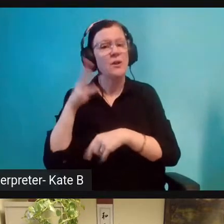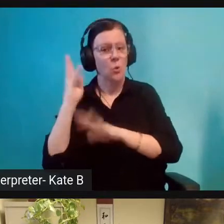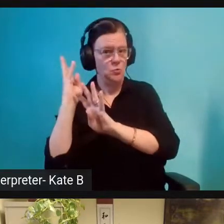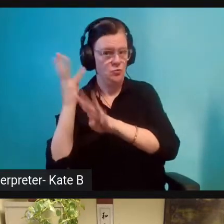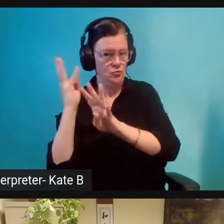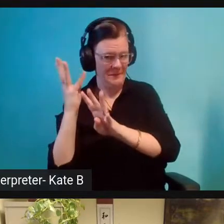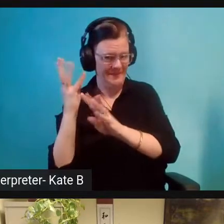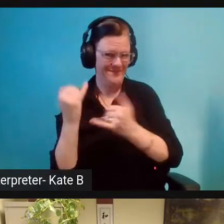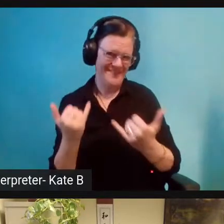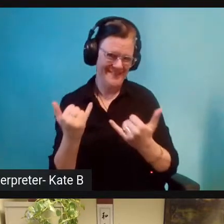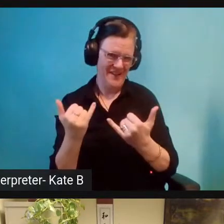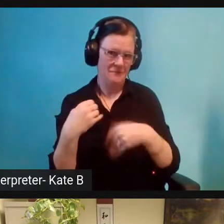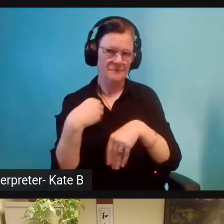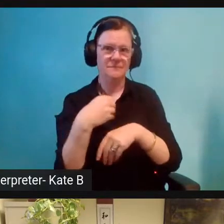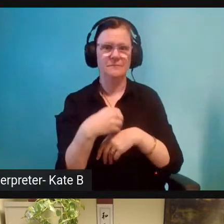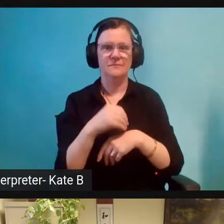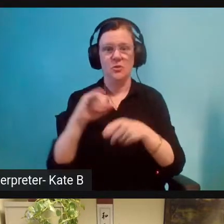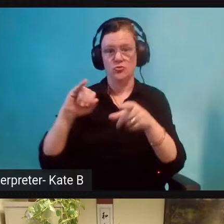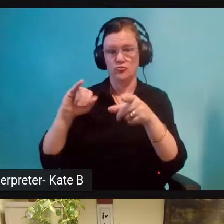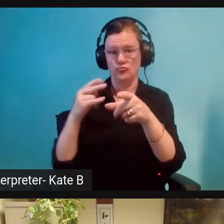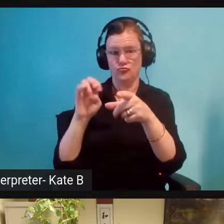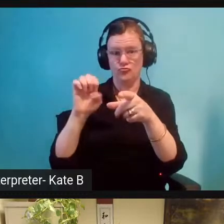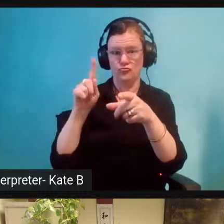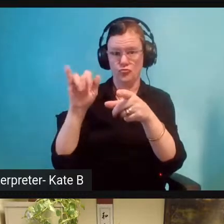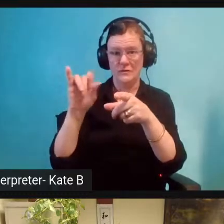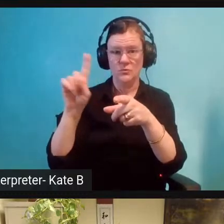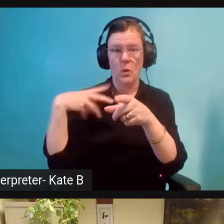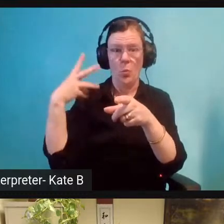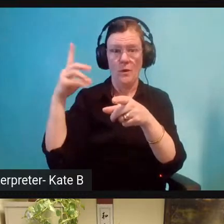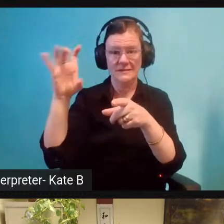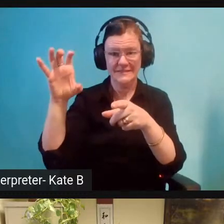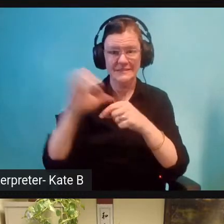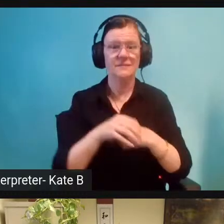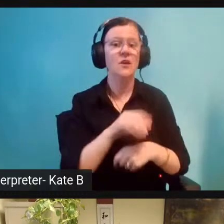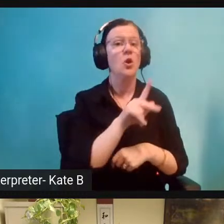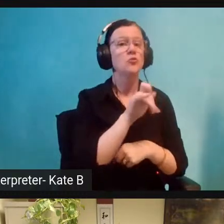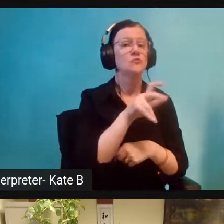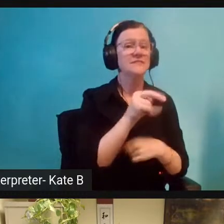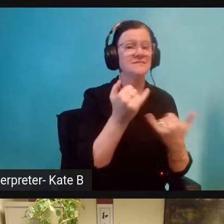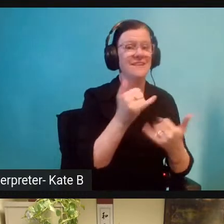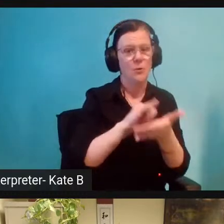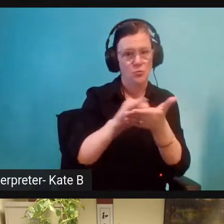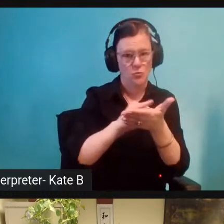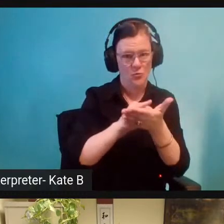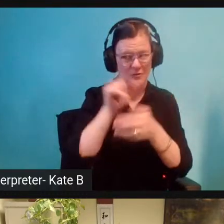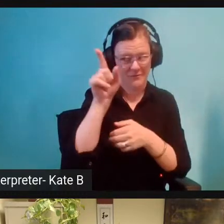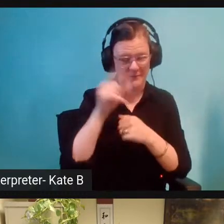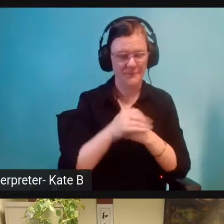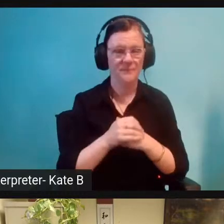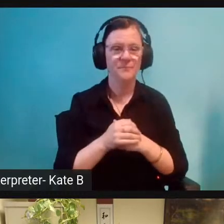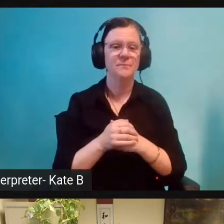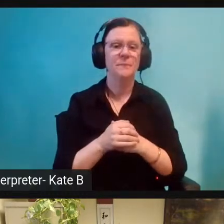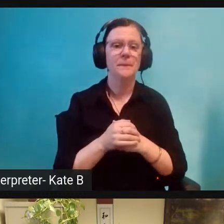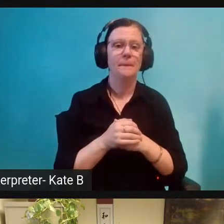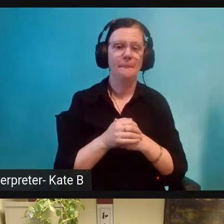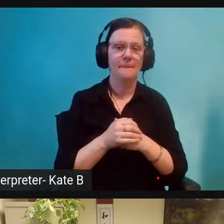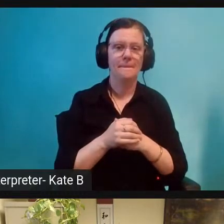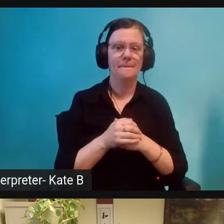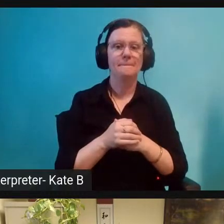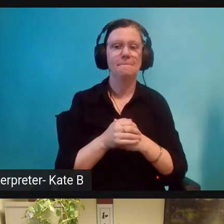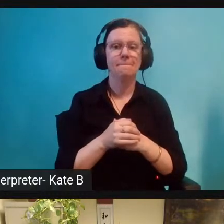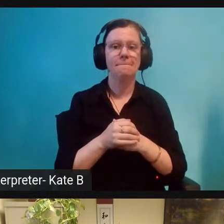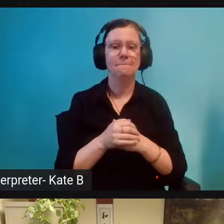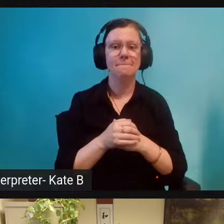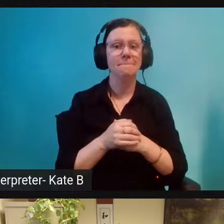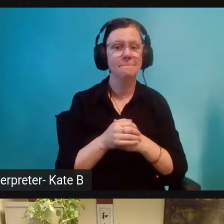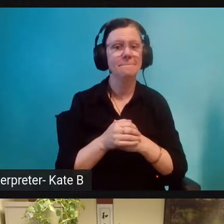know that we're seeing Judy from Washington, D.C. and Kristen from New Zealand. Because we're doing this by video streaming, though,